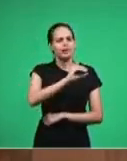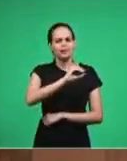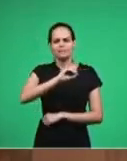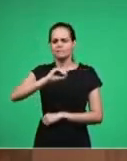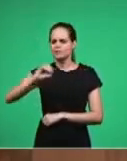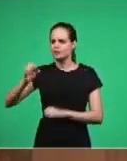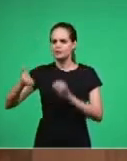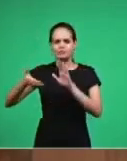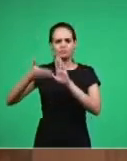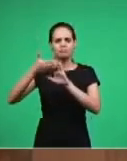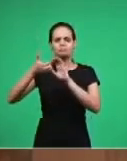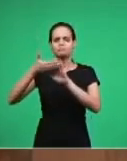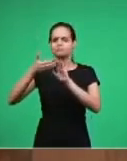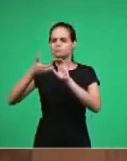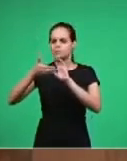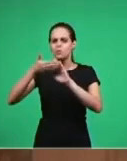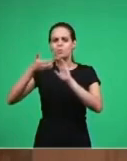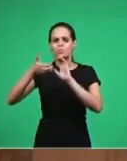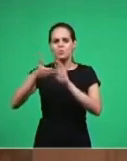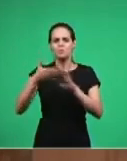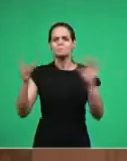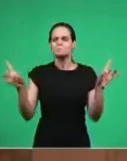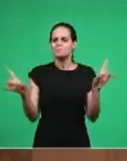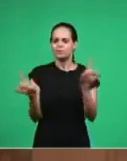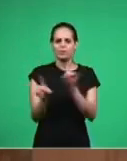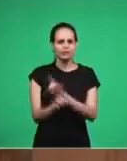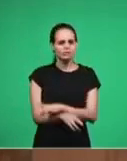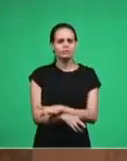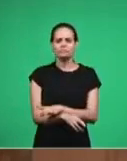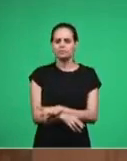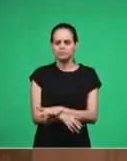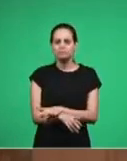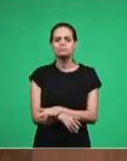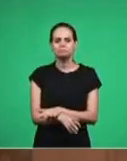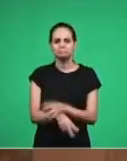later down the road, instrumentalists that are capable.